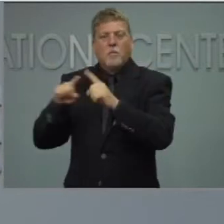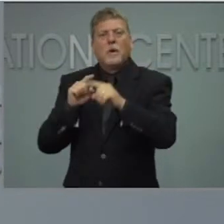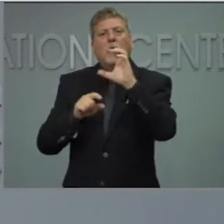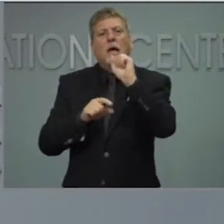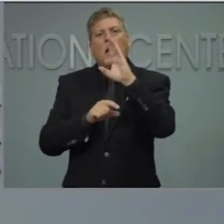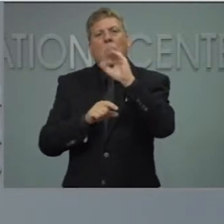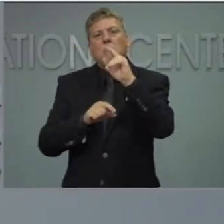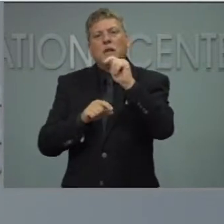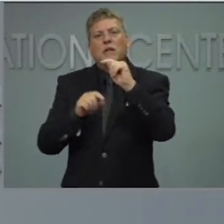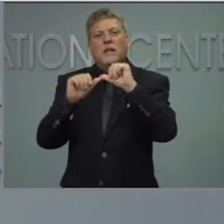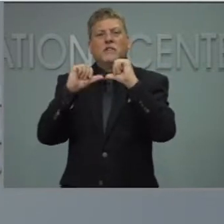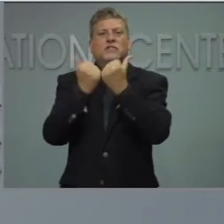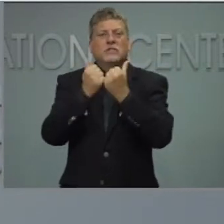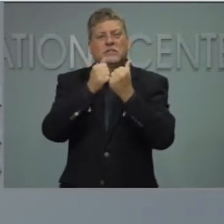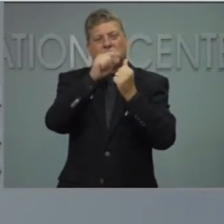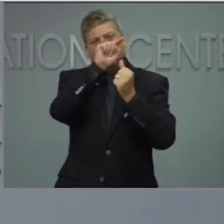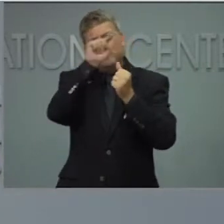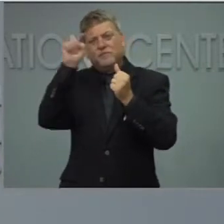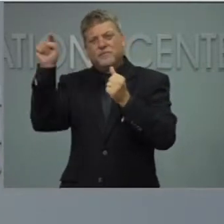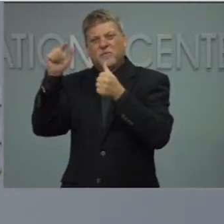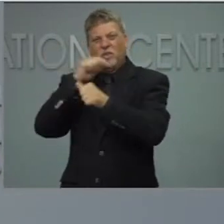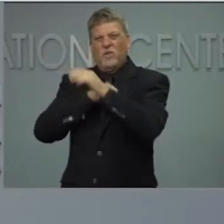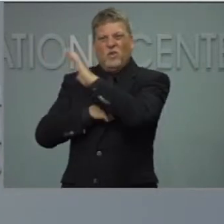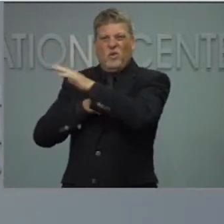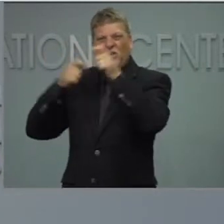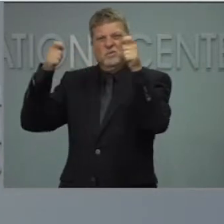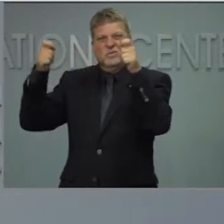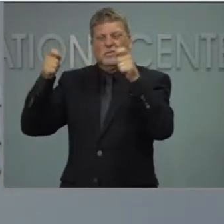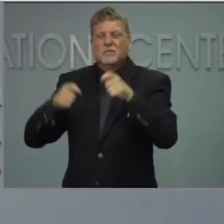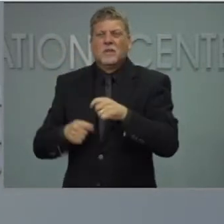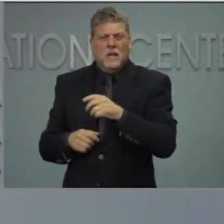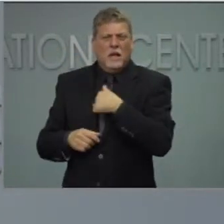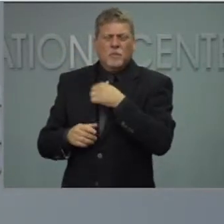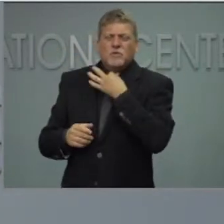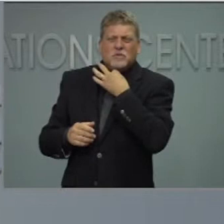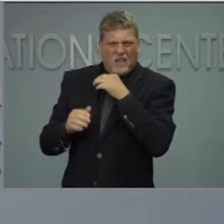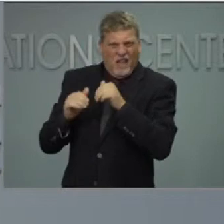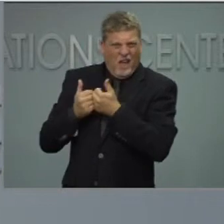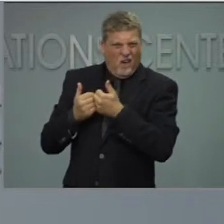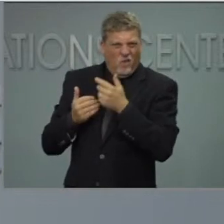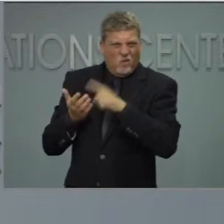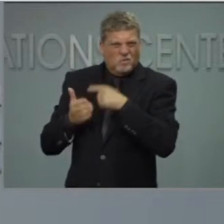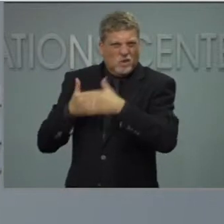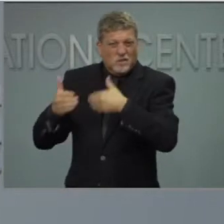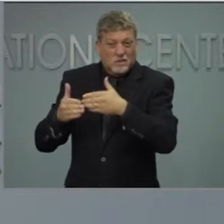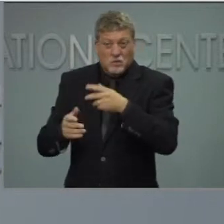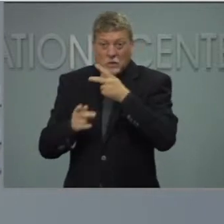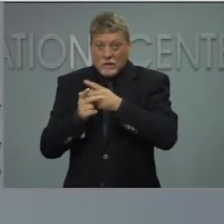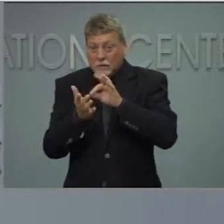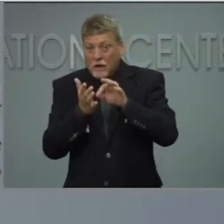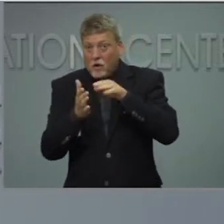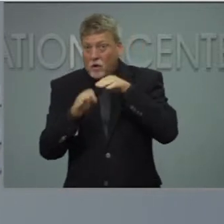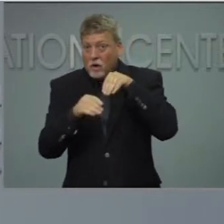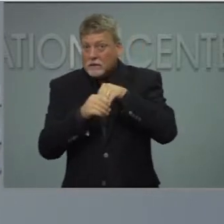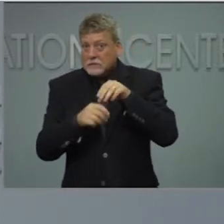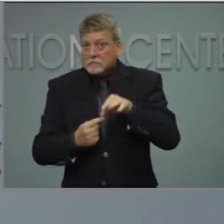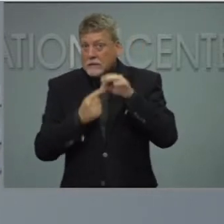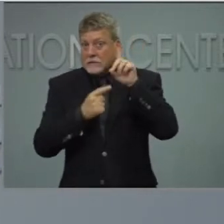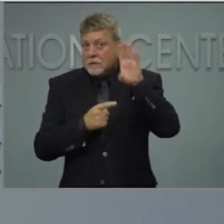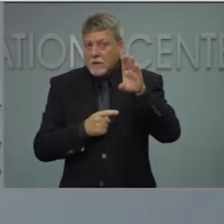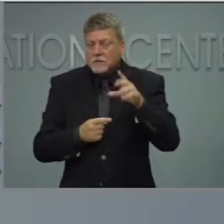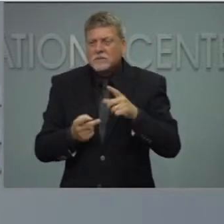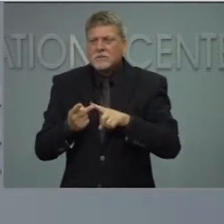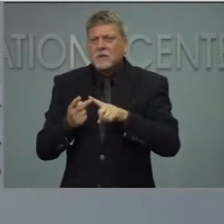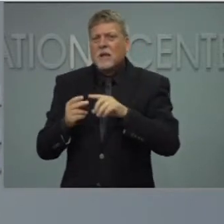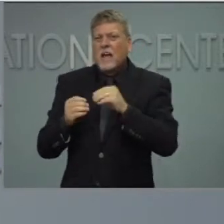Will there be a database? And the other thing that we're curious about is how you're going to be